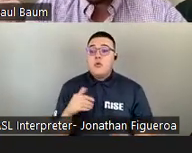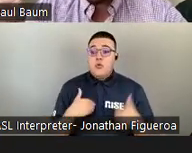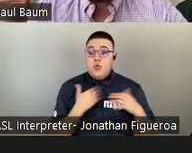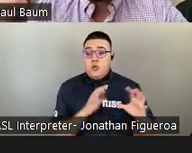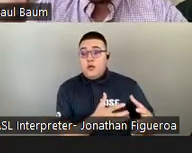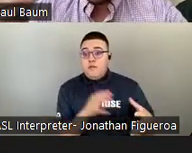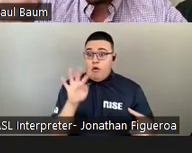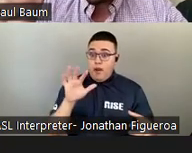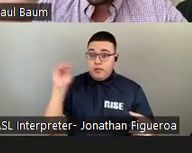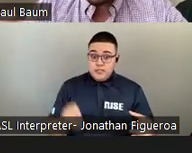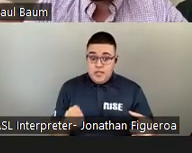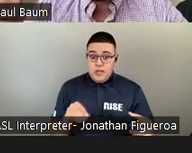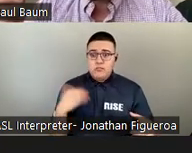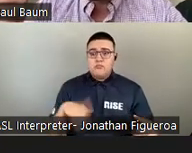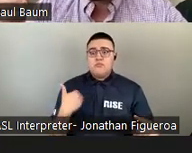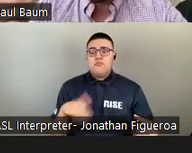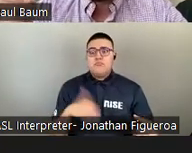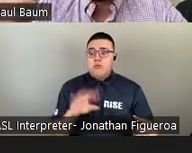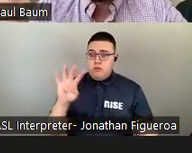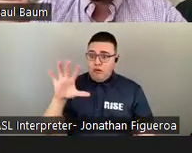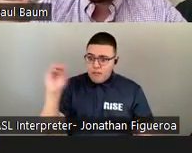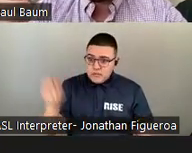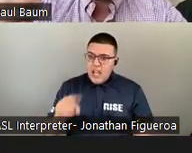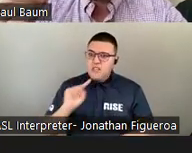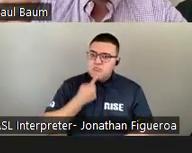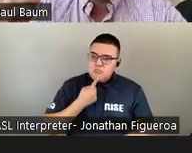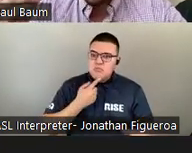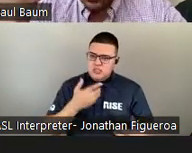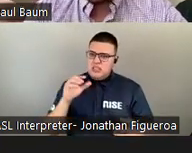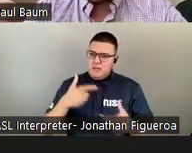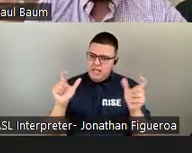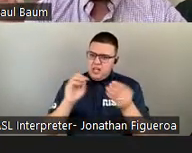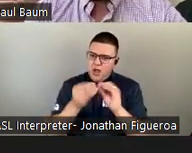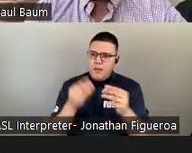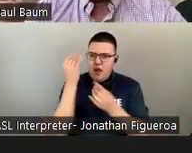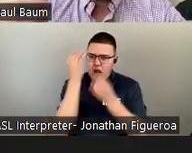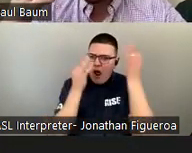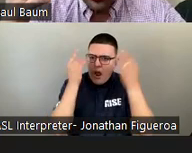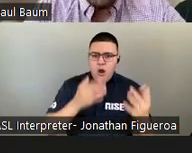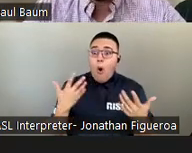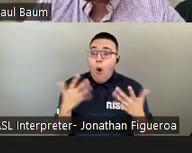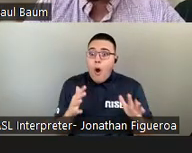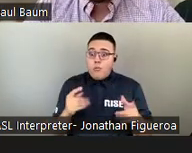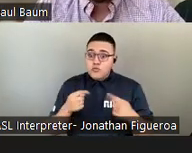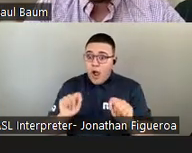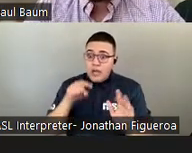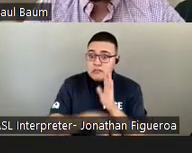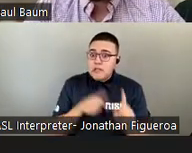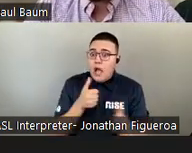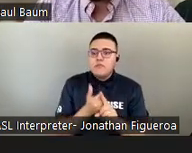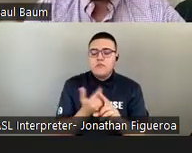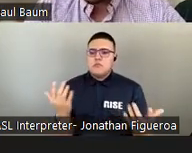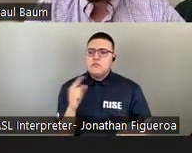45%, have contemplated or are contemplating. This is the reality. I do not want to sugarcoat